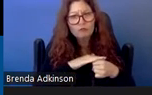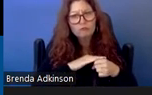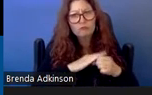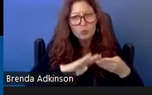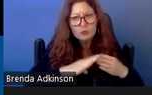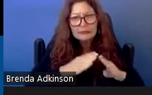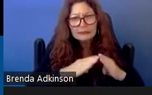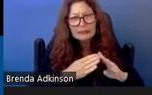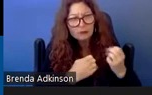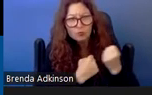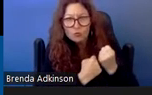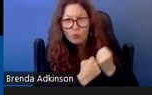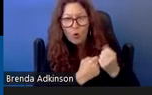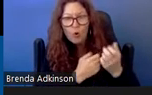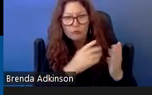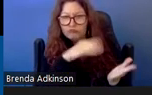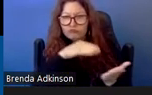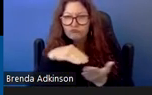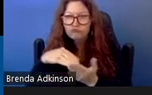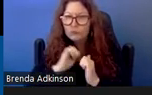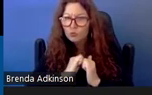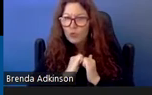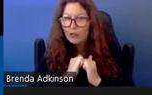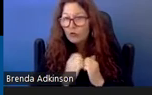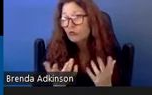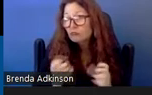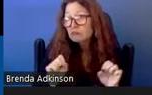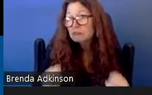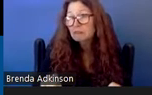support in filling out that application.